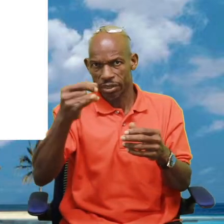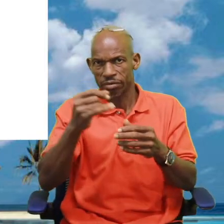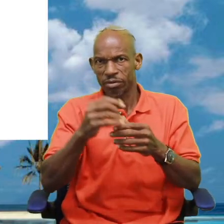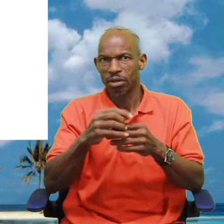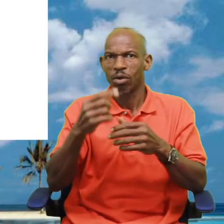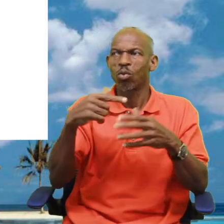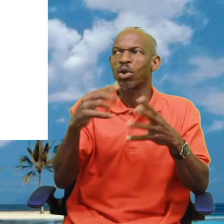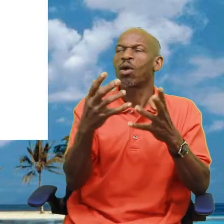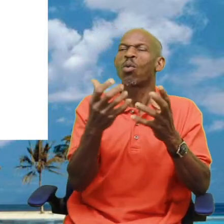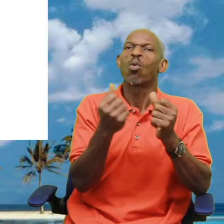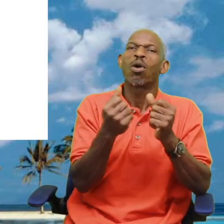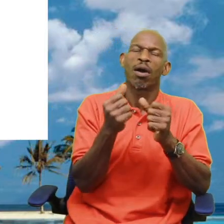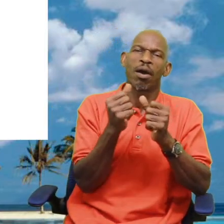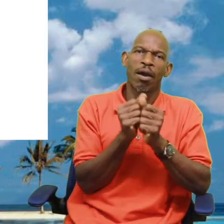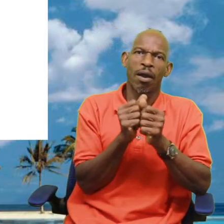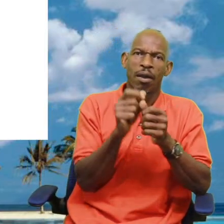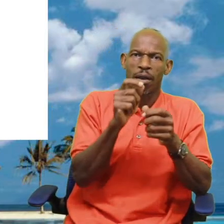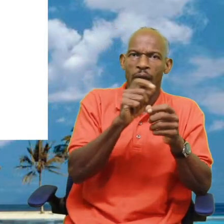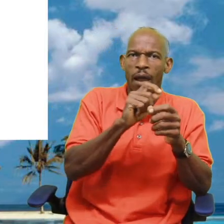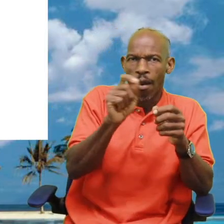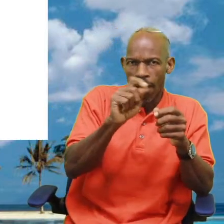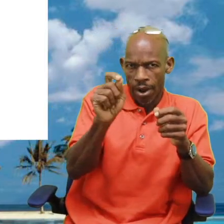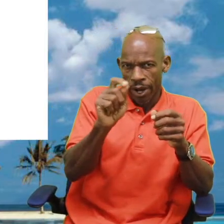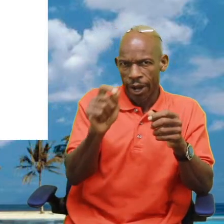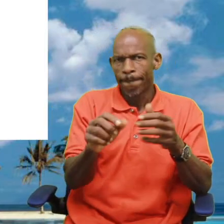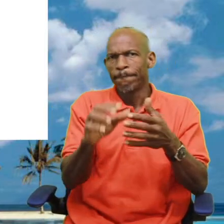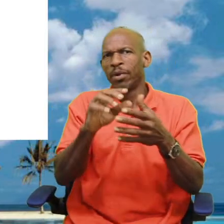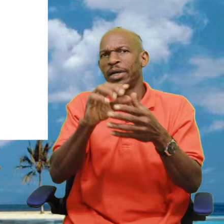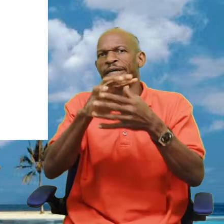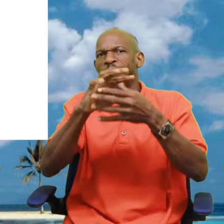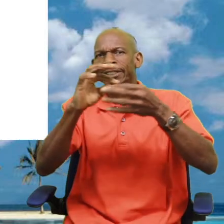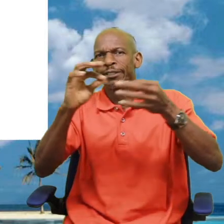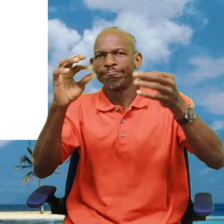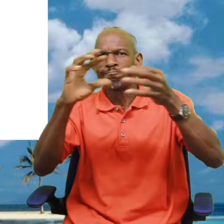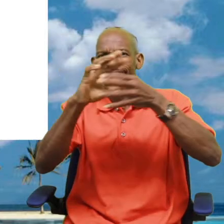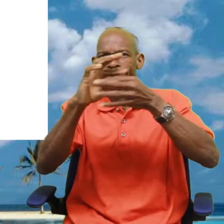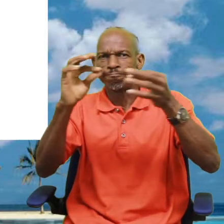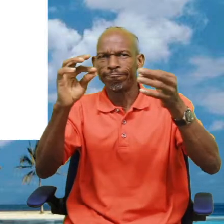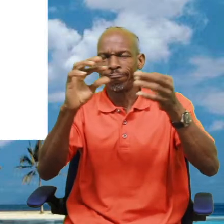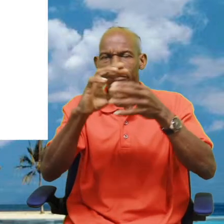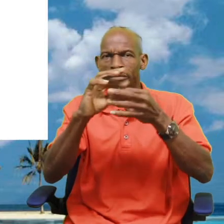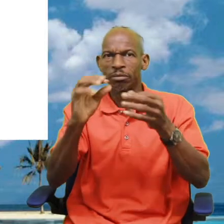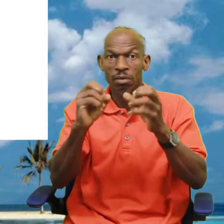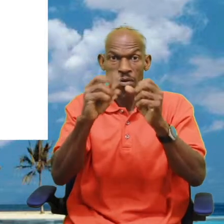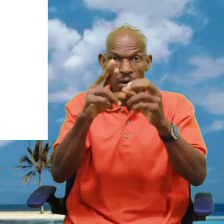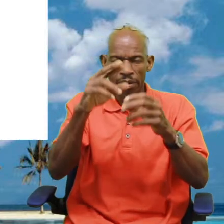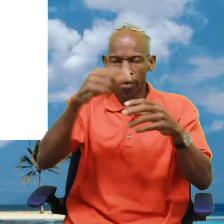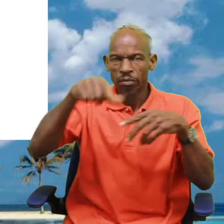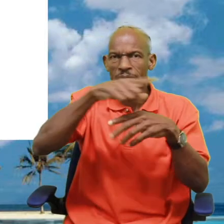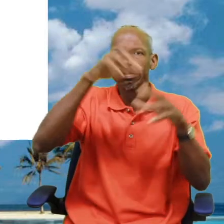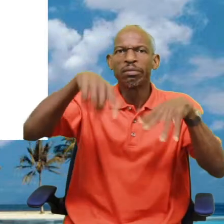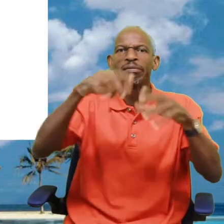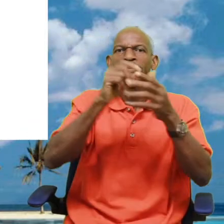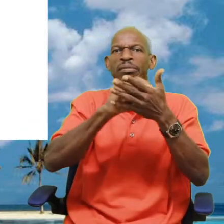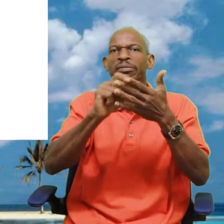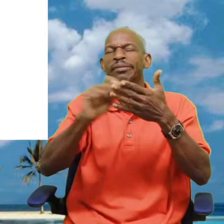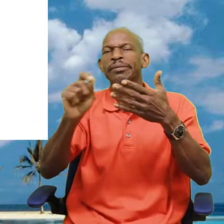to write this in a sentence. And we can write a number of sentences. So we can